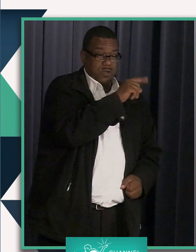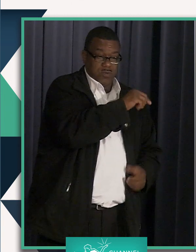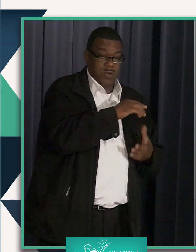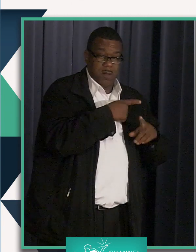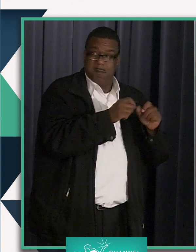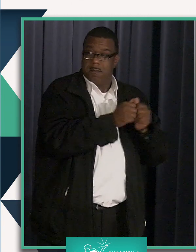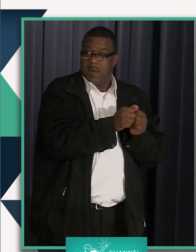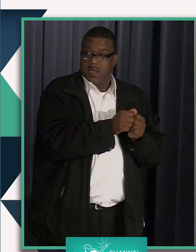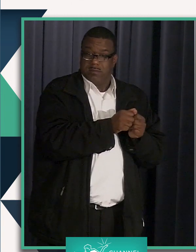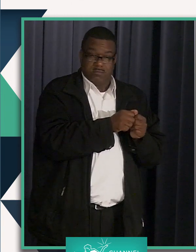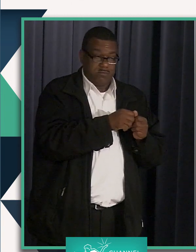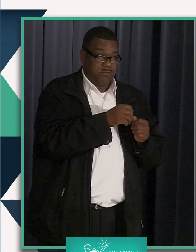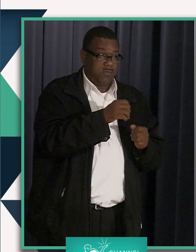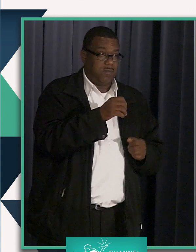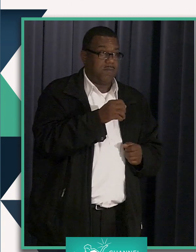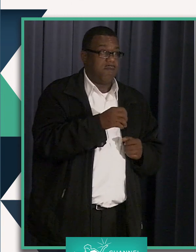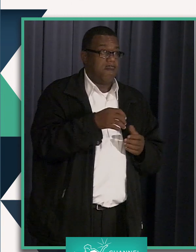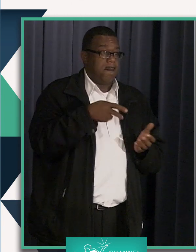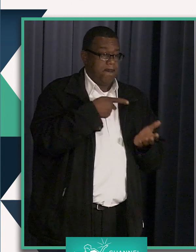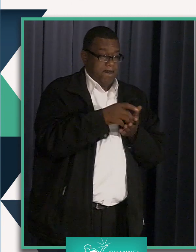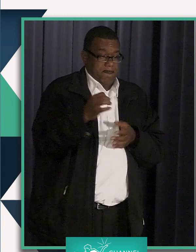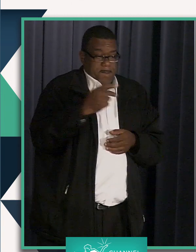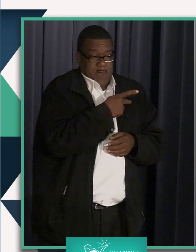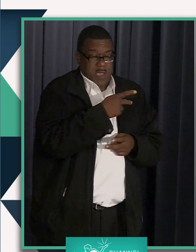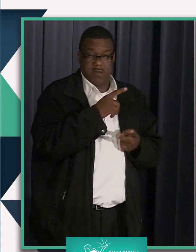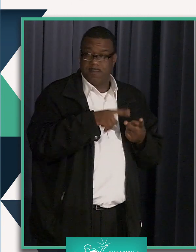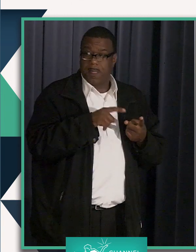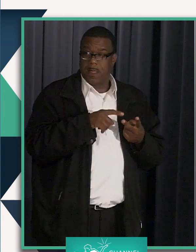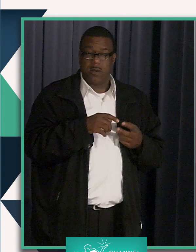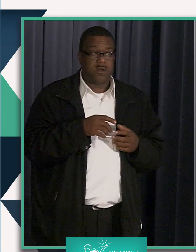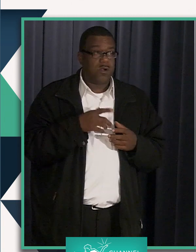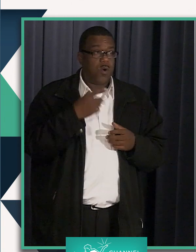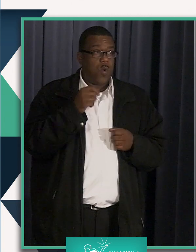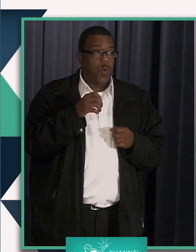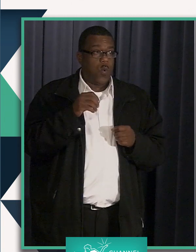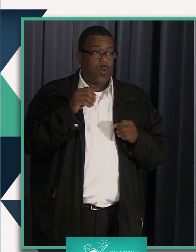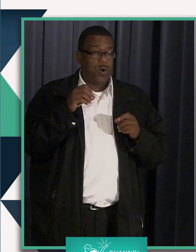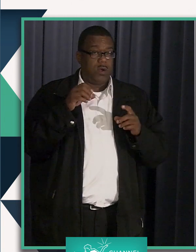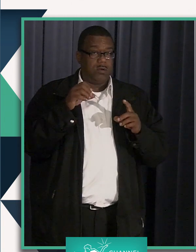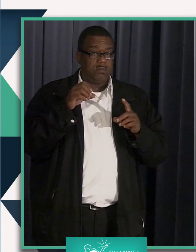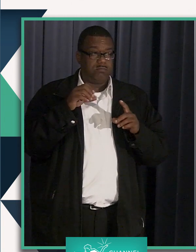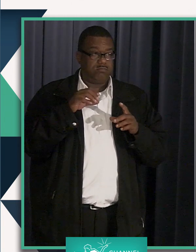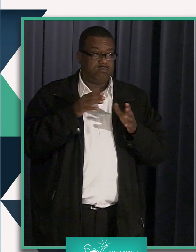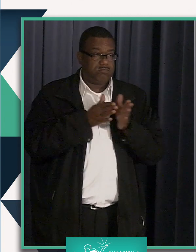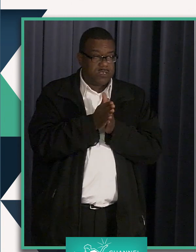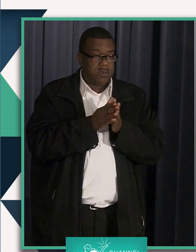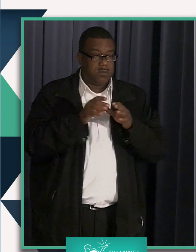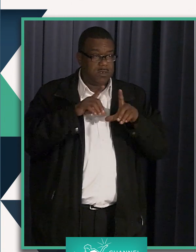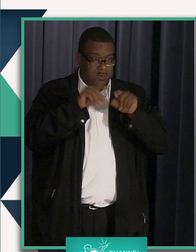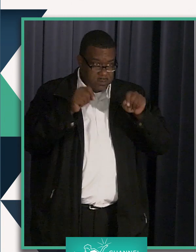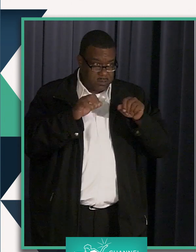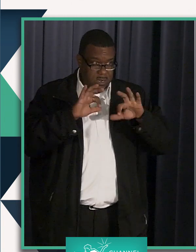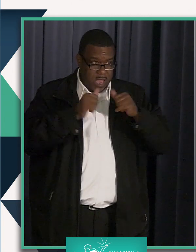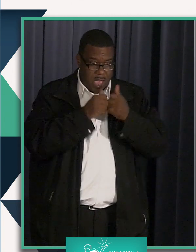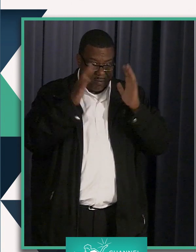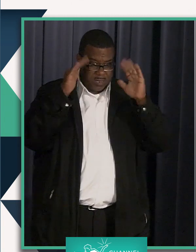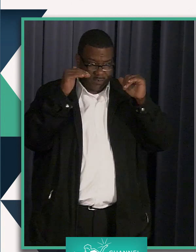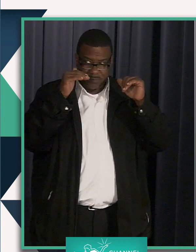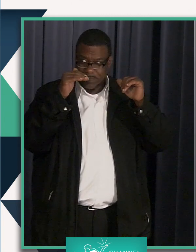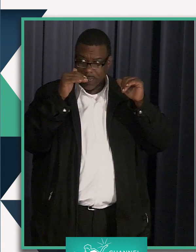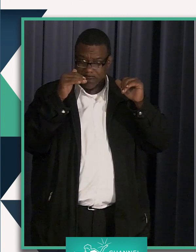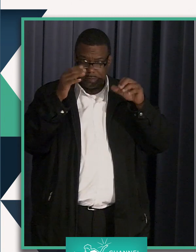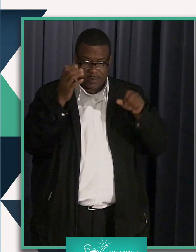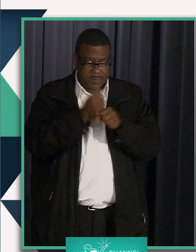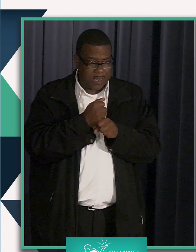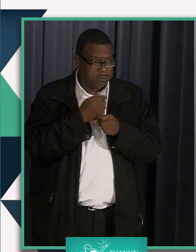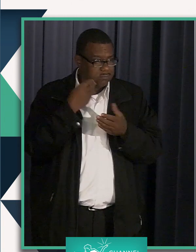my refunds, and I haven't received my refund for my stimulus checks, how can I expect to receive this, or?